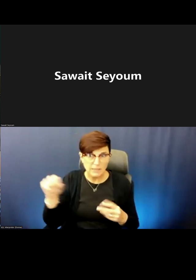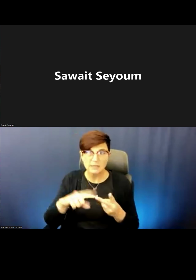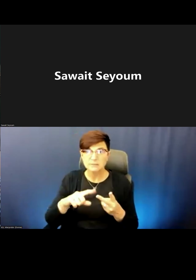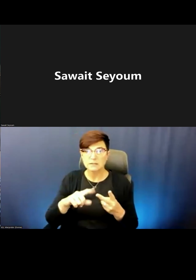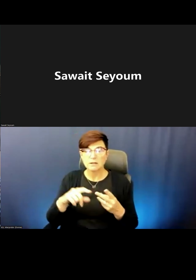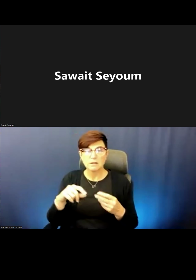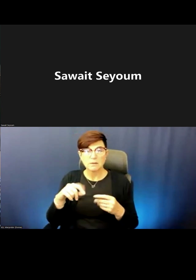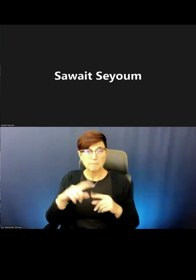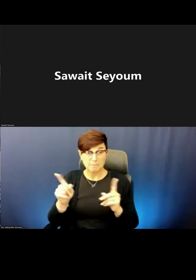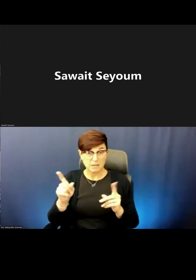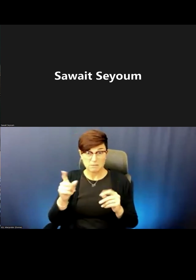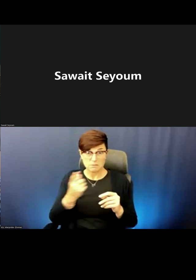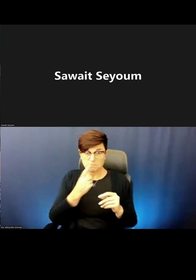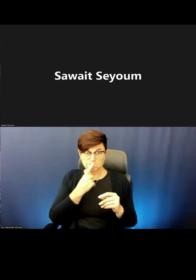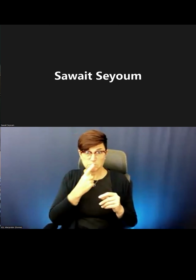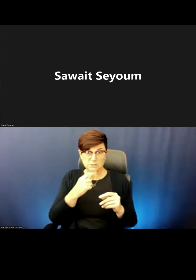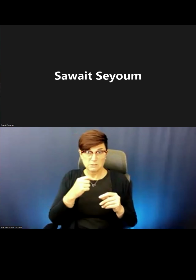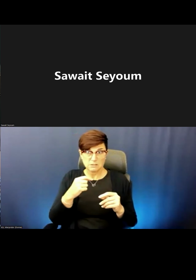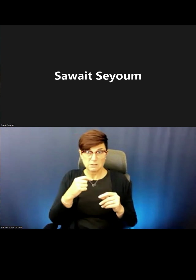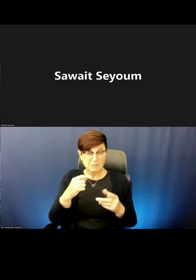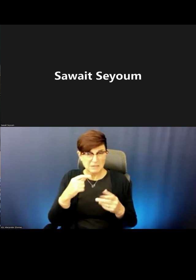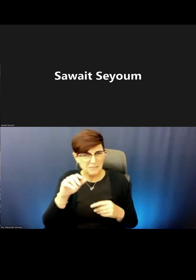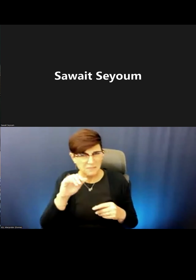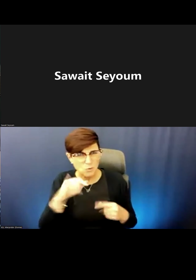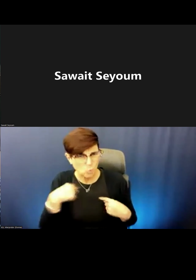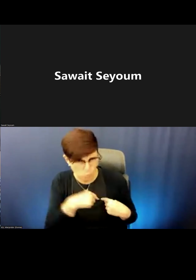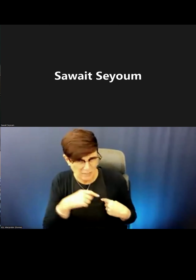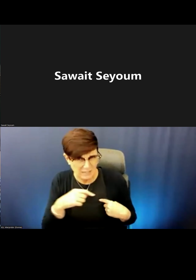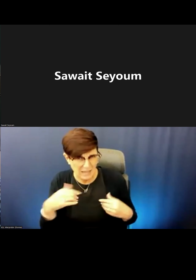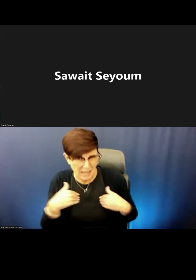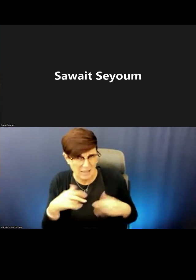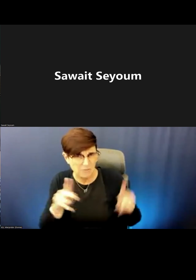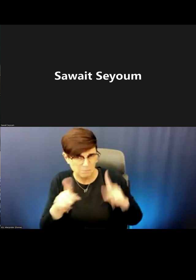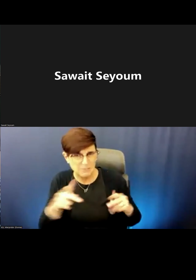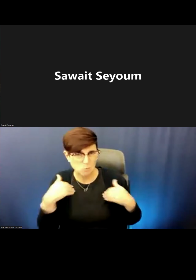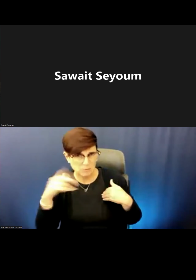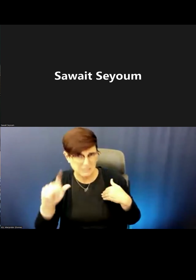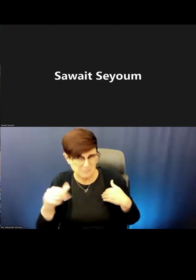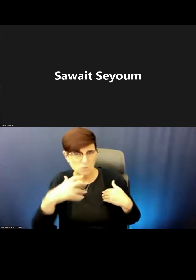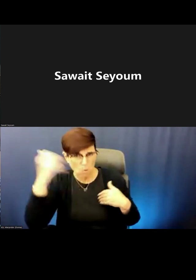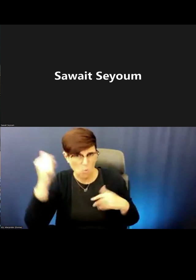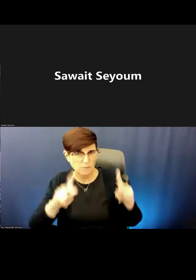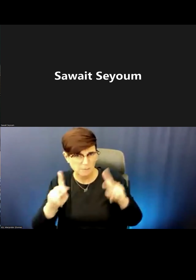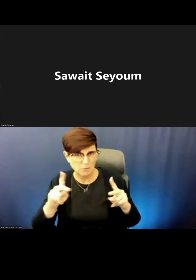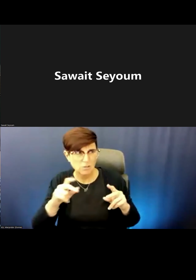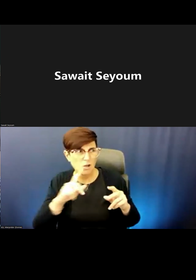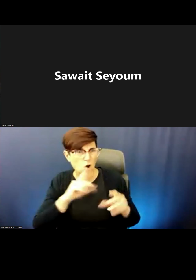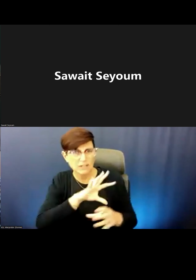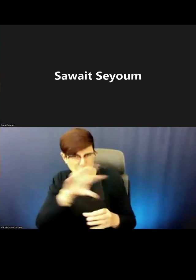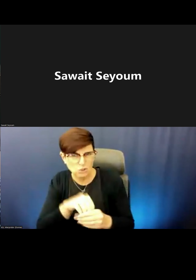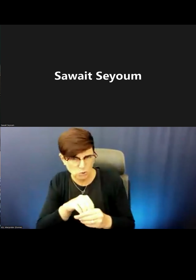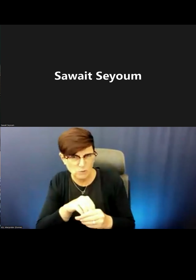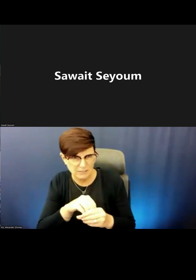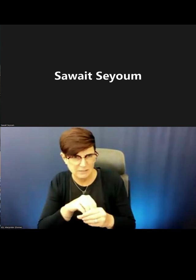for disability and aging populations, it is not going to go to them. Spoiler alert, it's